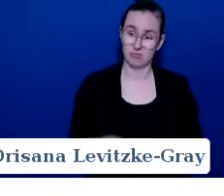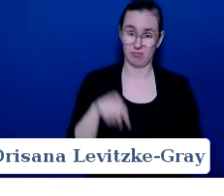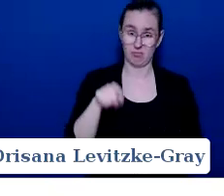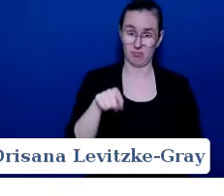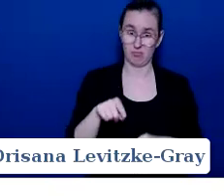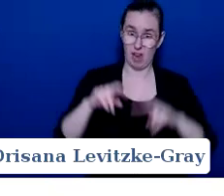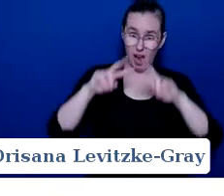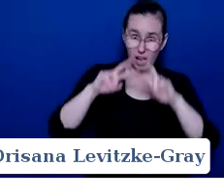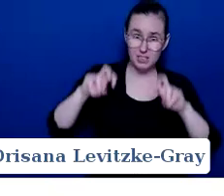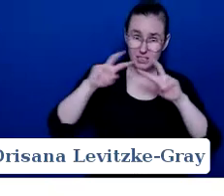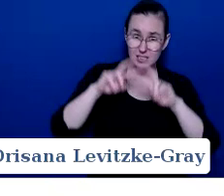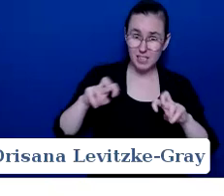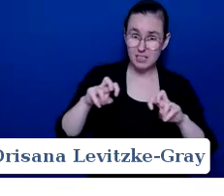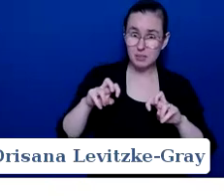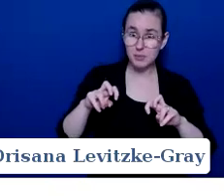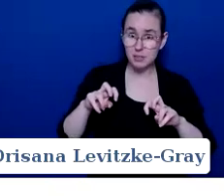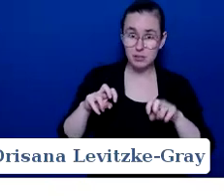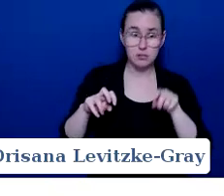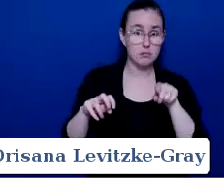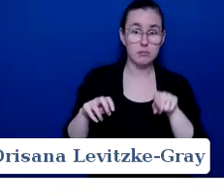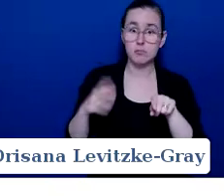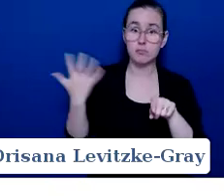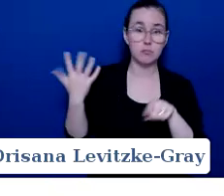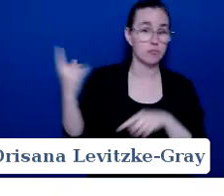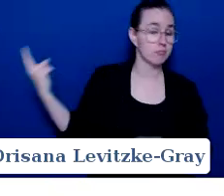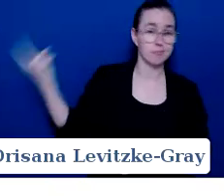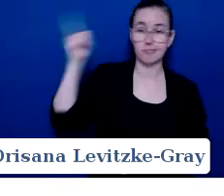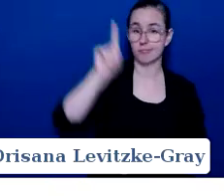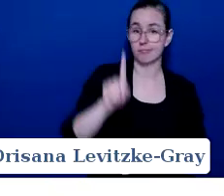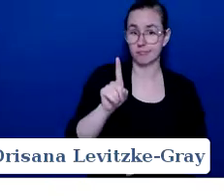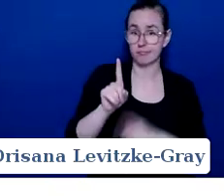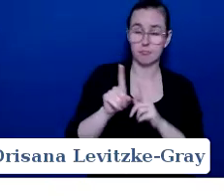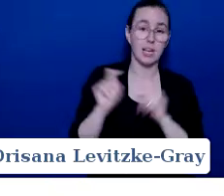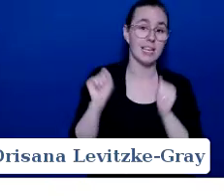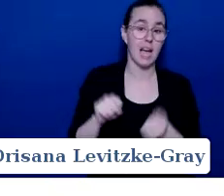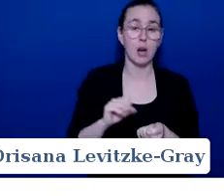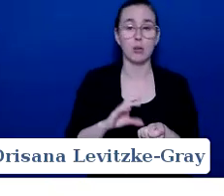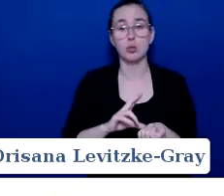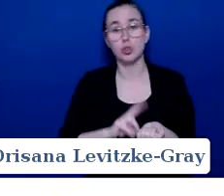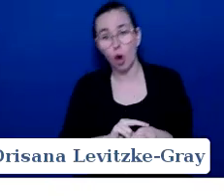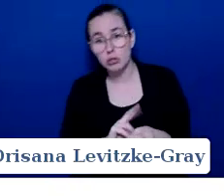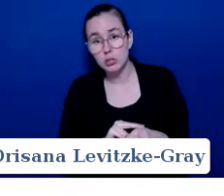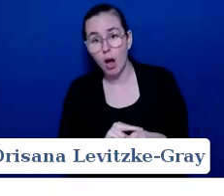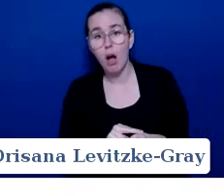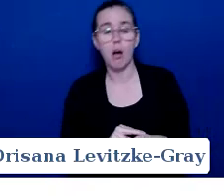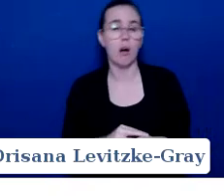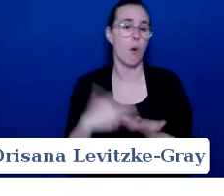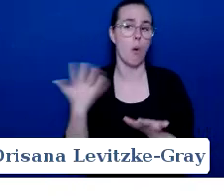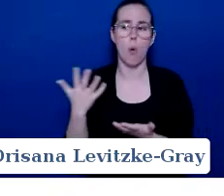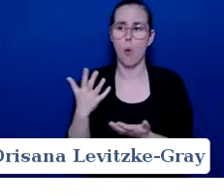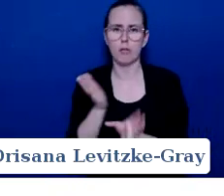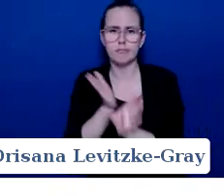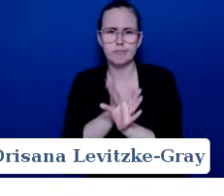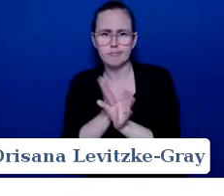So within the team, we have doctors and non-doctors, therapists. While in the previous system, the assessment of disability was